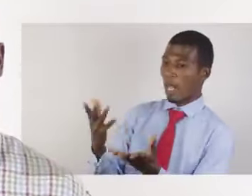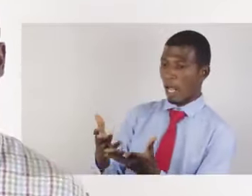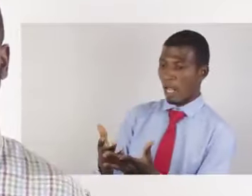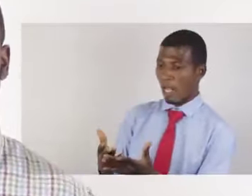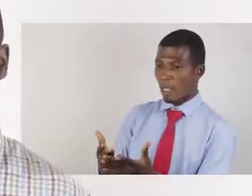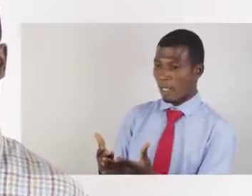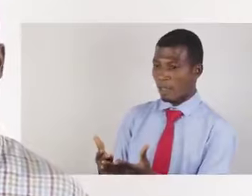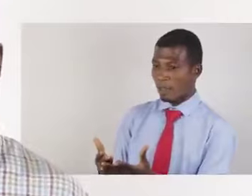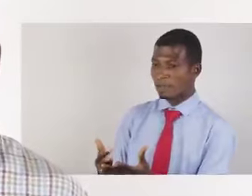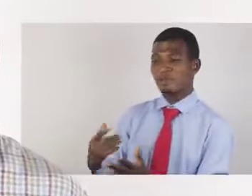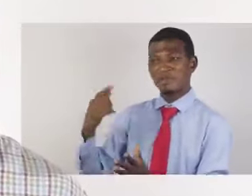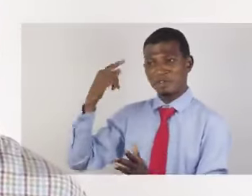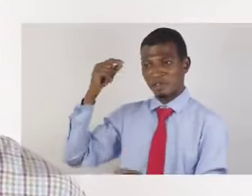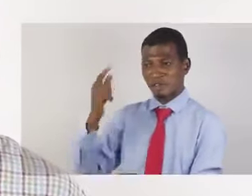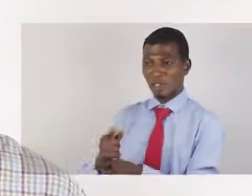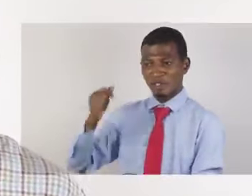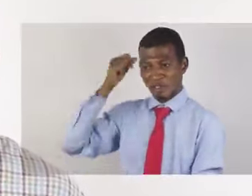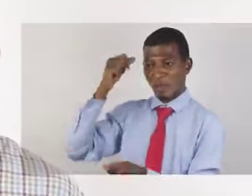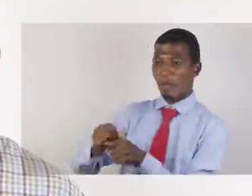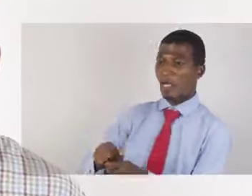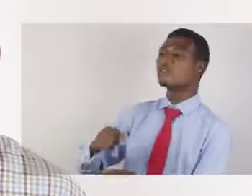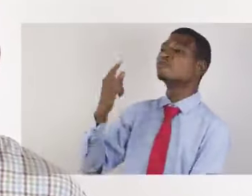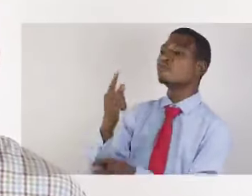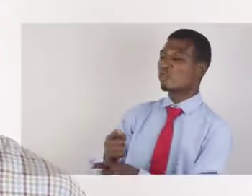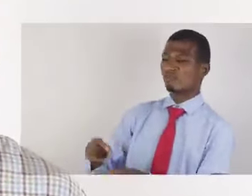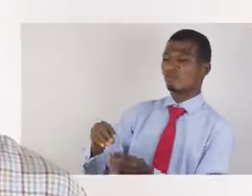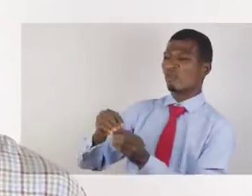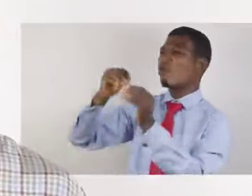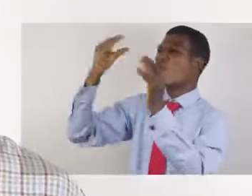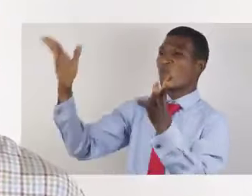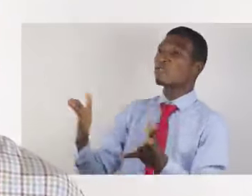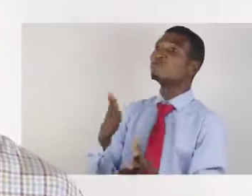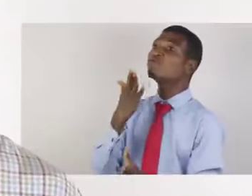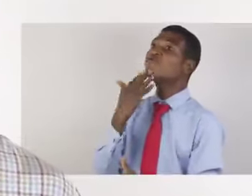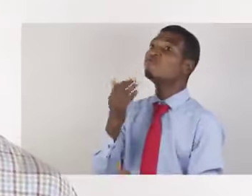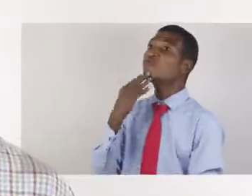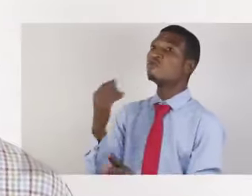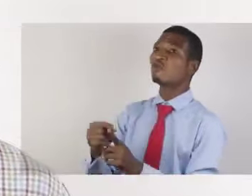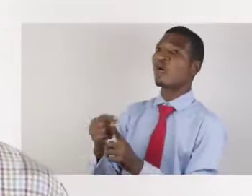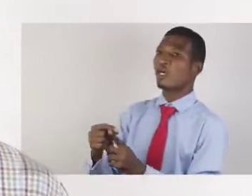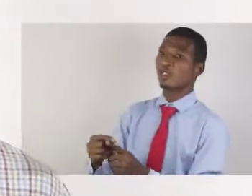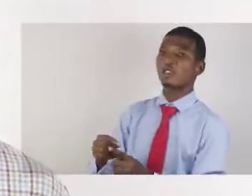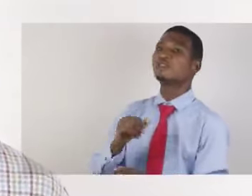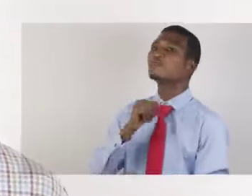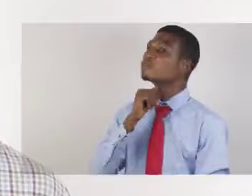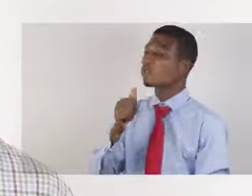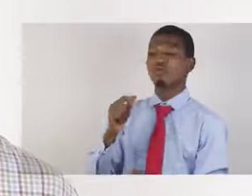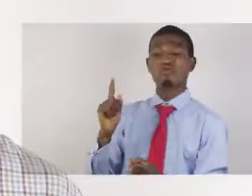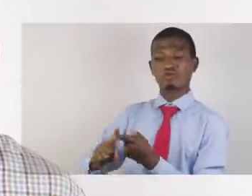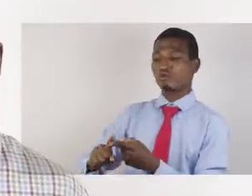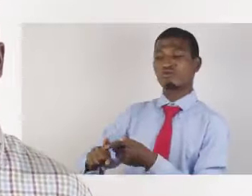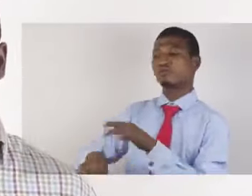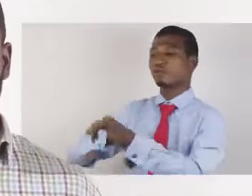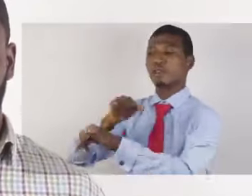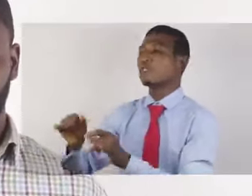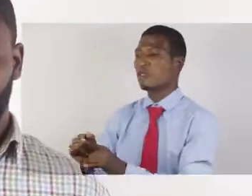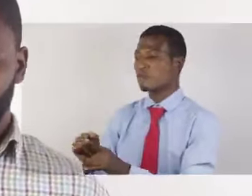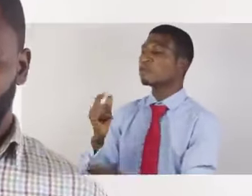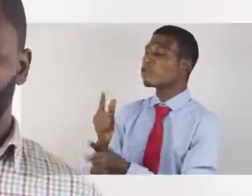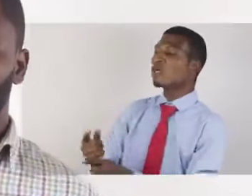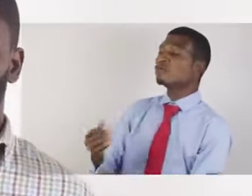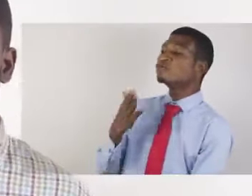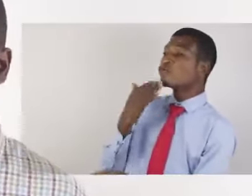uses excessive exaggeration, though not to deceive. Now, remember, excessive